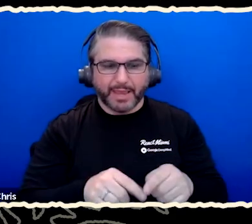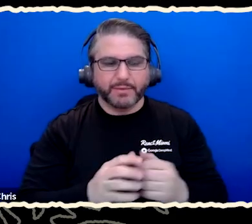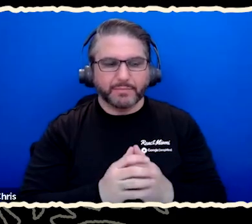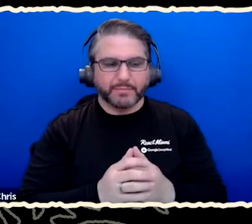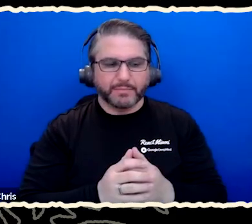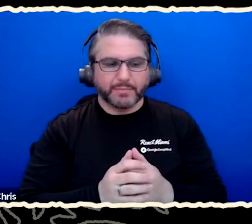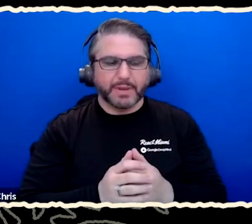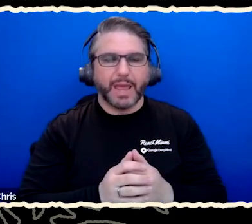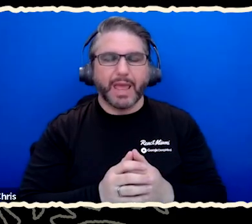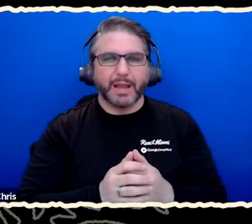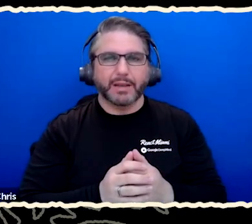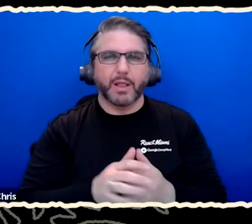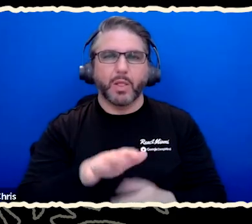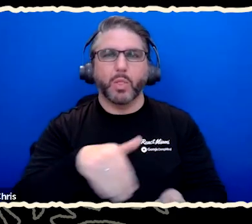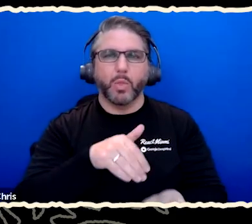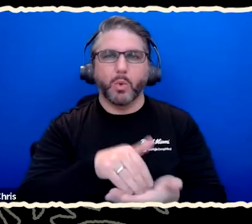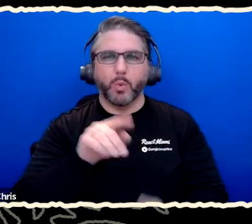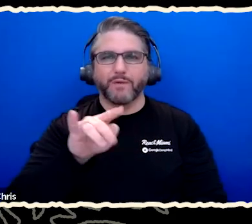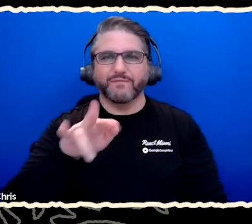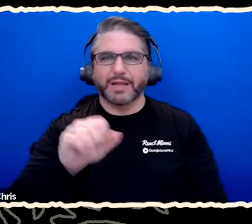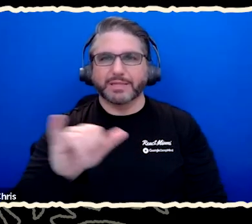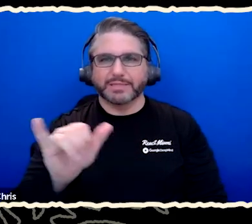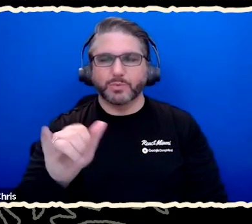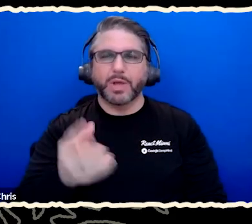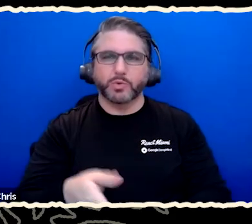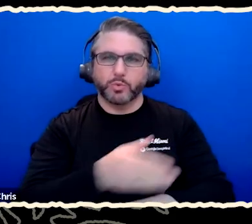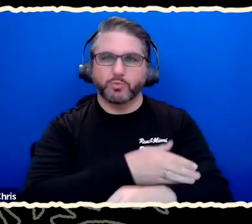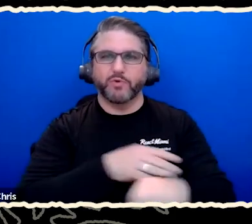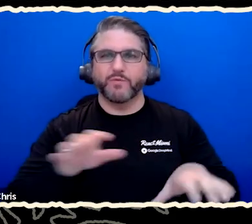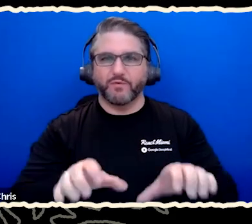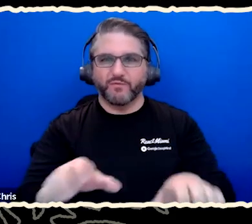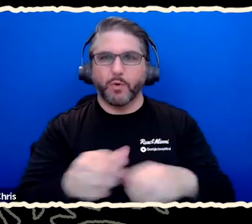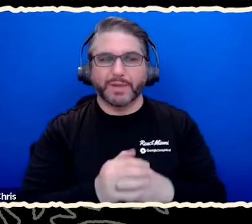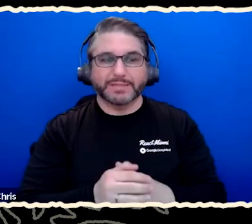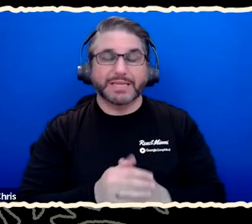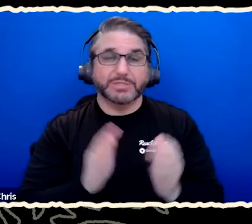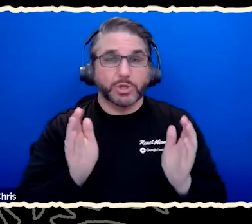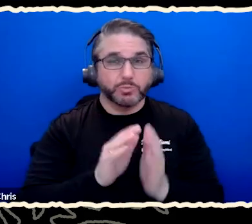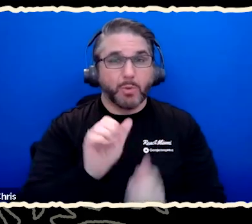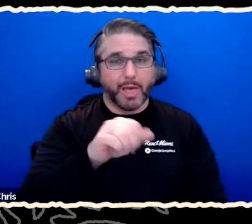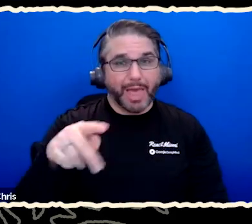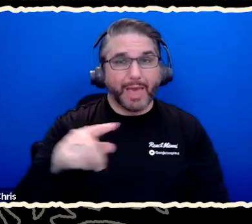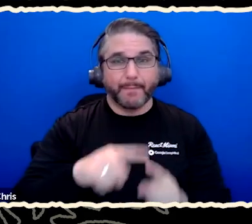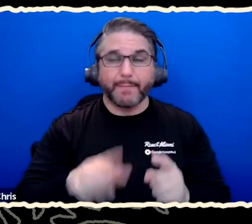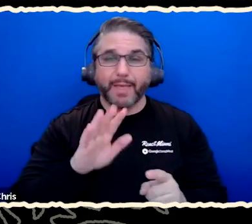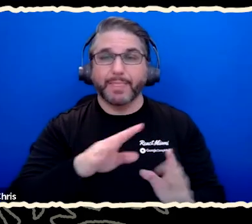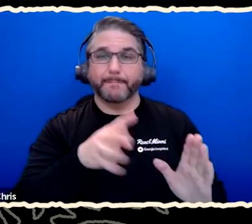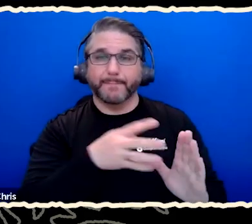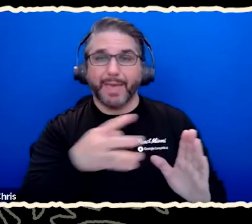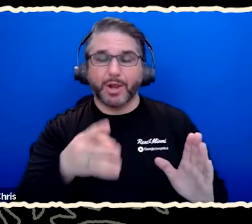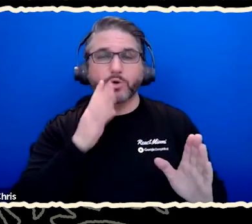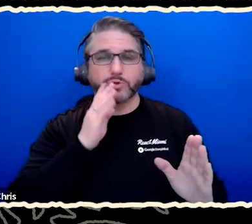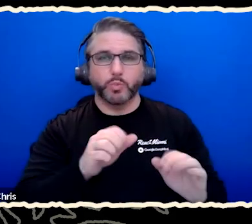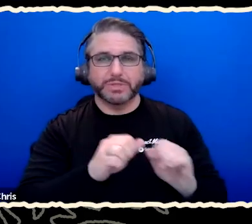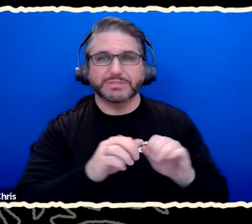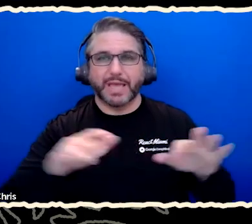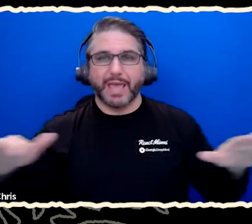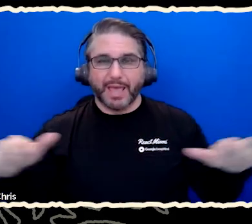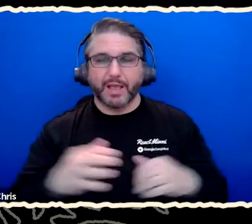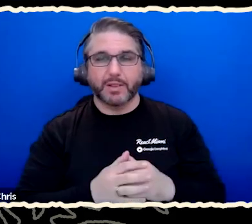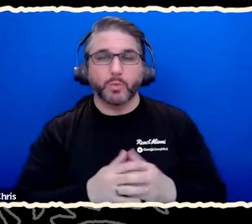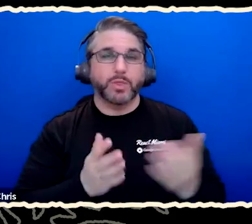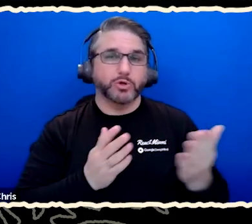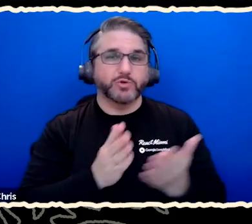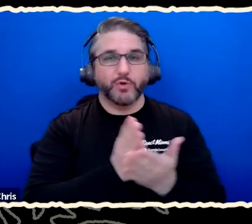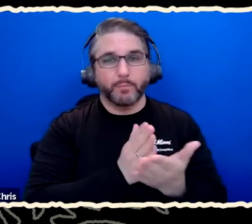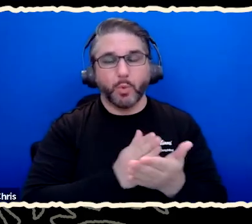performance and SEO. And this is a pretty small app, but the patterns scale. So with server components, streaming in data,